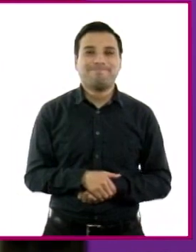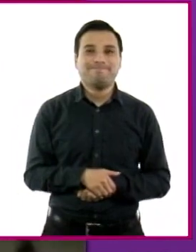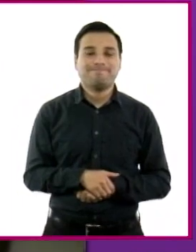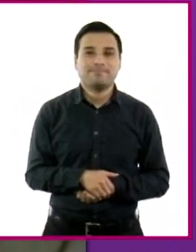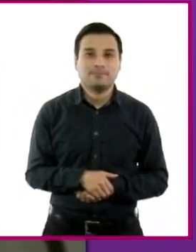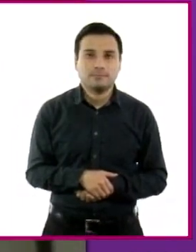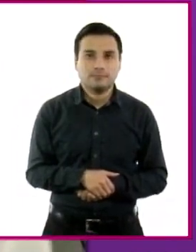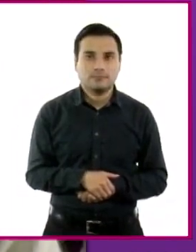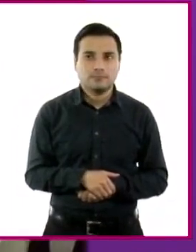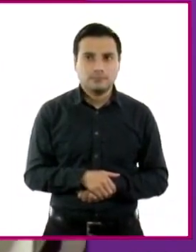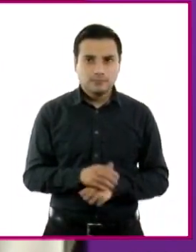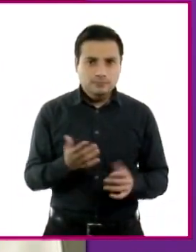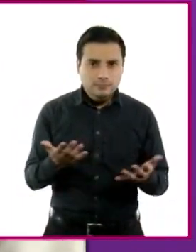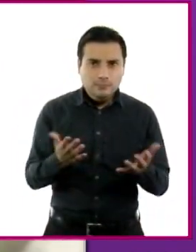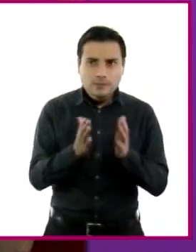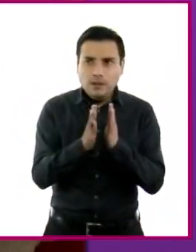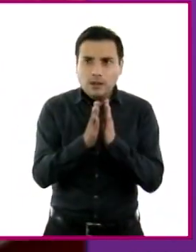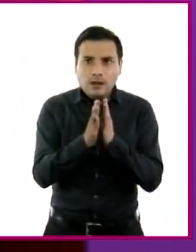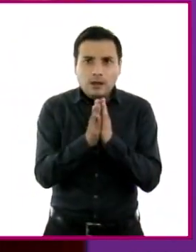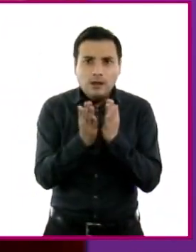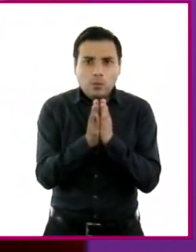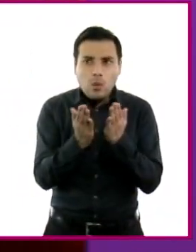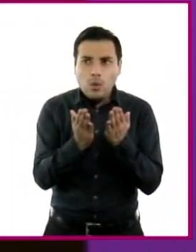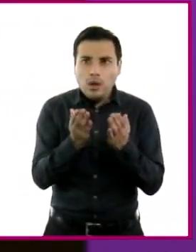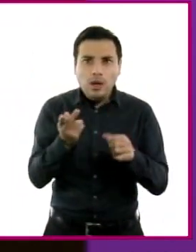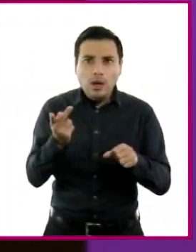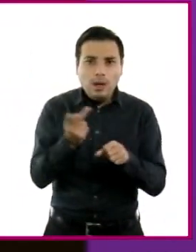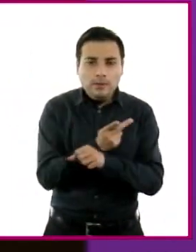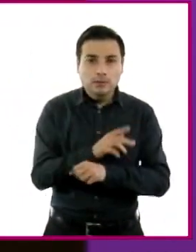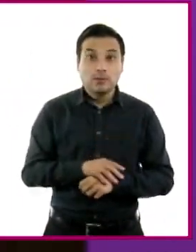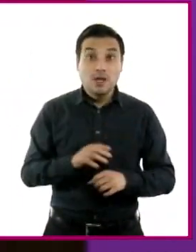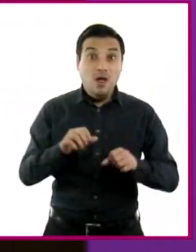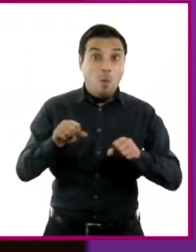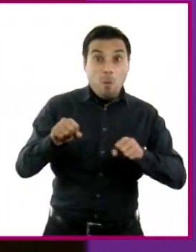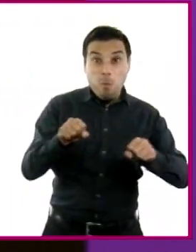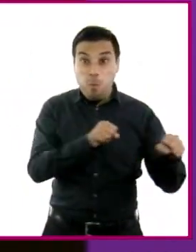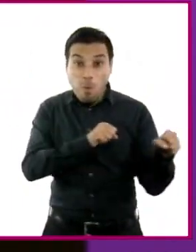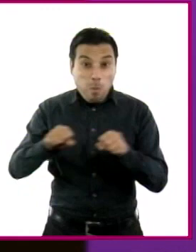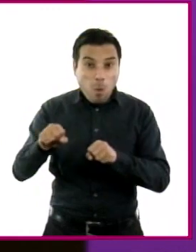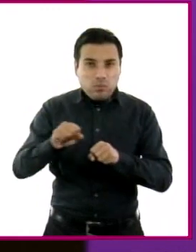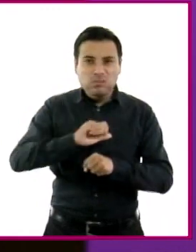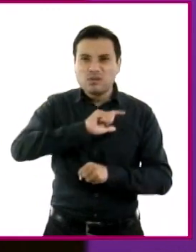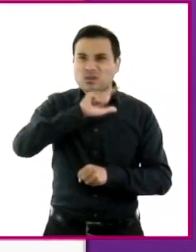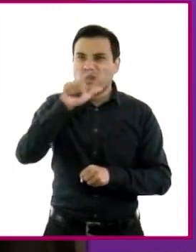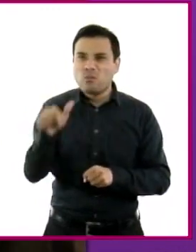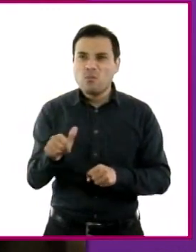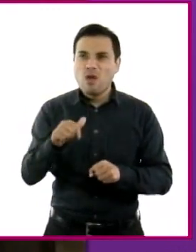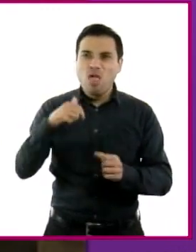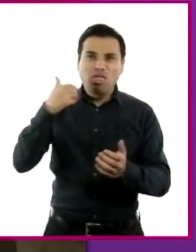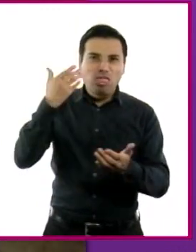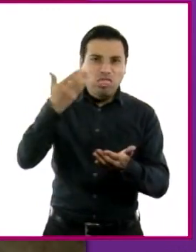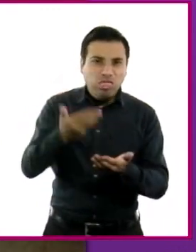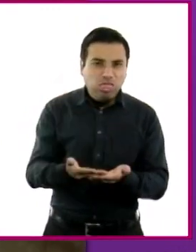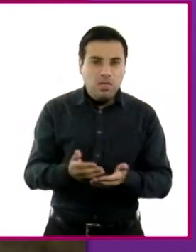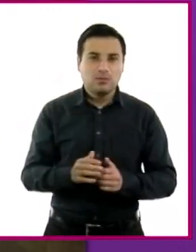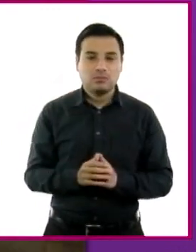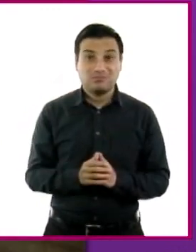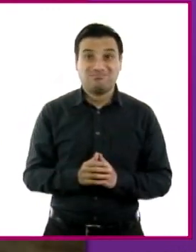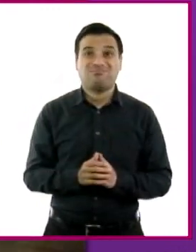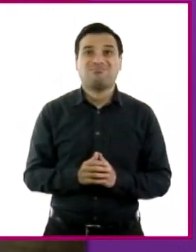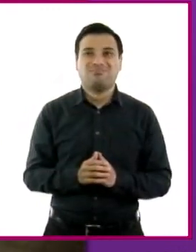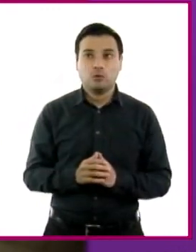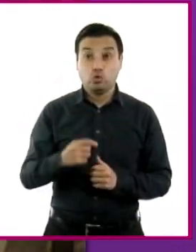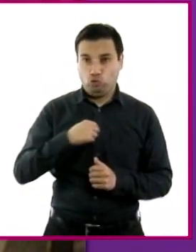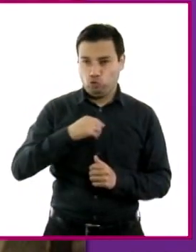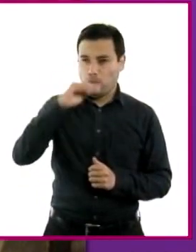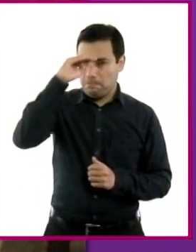What happened to these books? They fell after the earthquake. Yes, that's right. I think the first rule